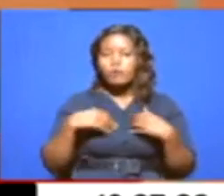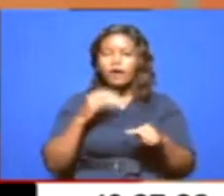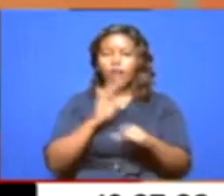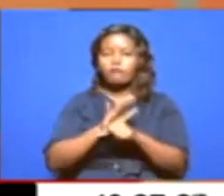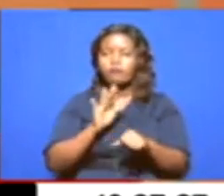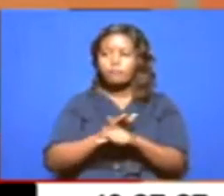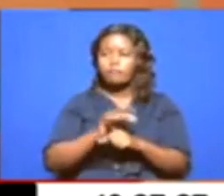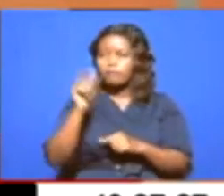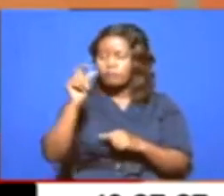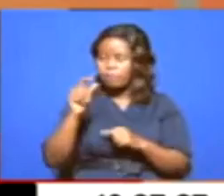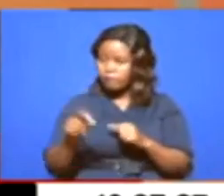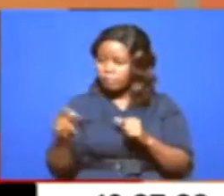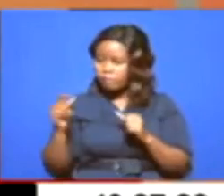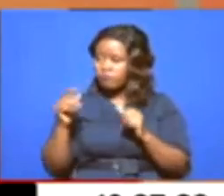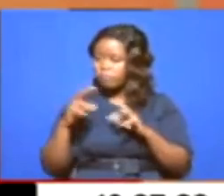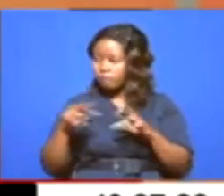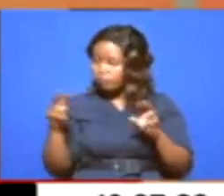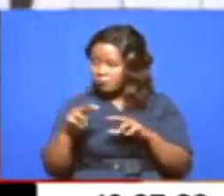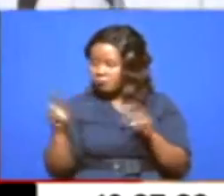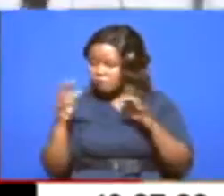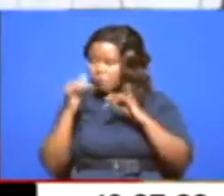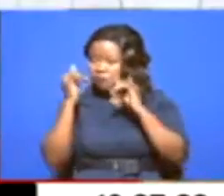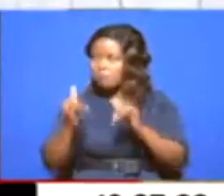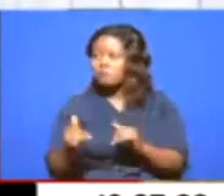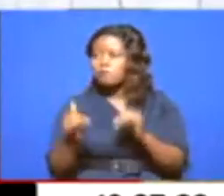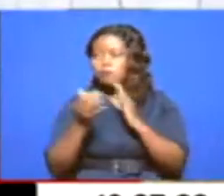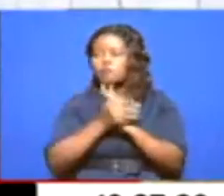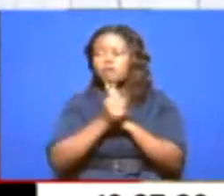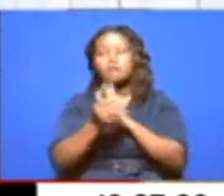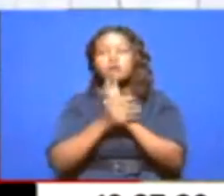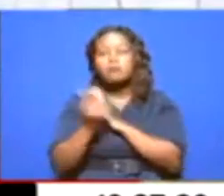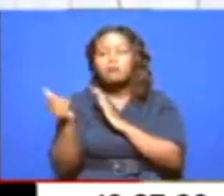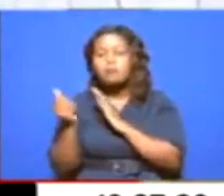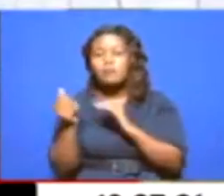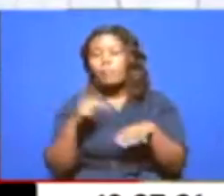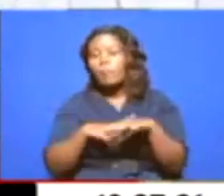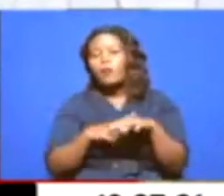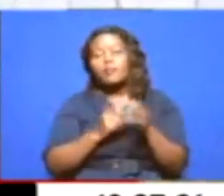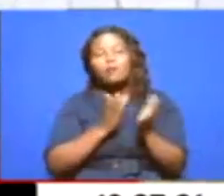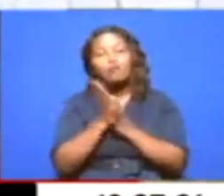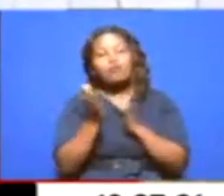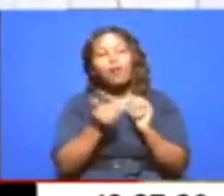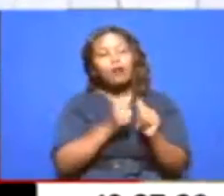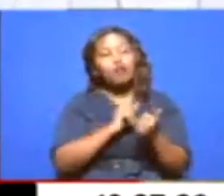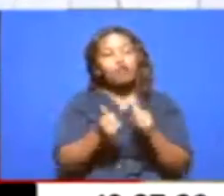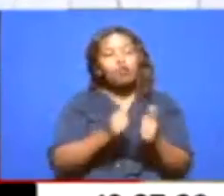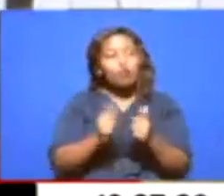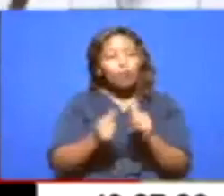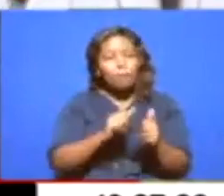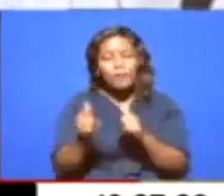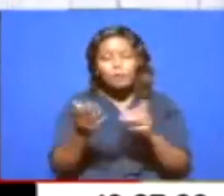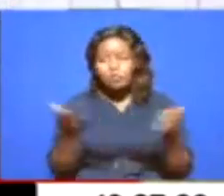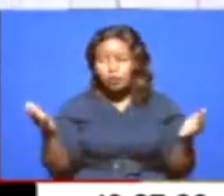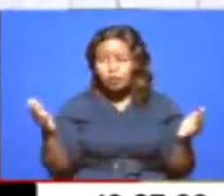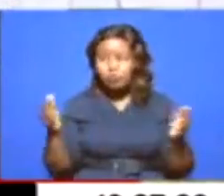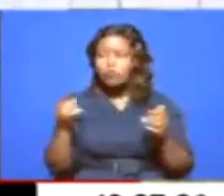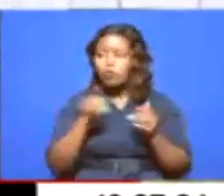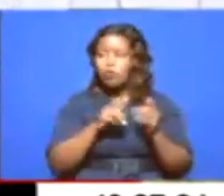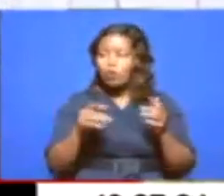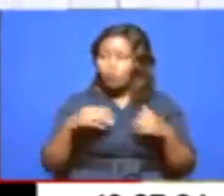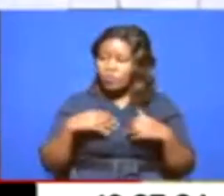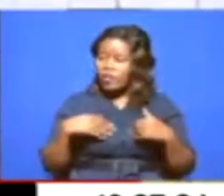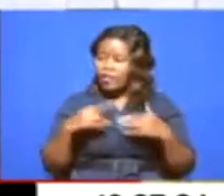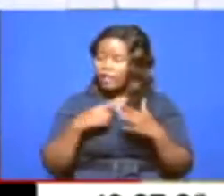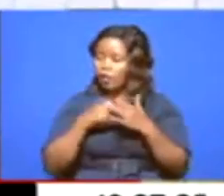in search of new talent. When it comes to competition, you can see also our weekend meetings, the